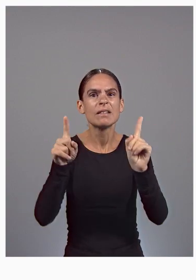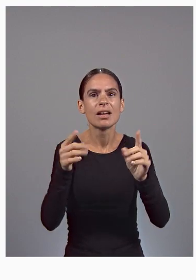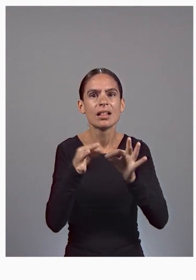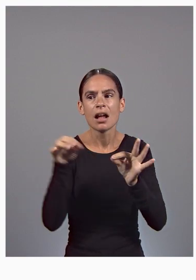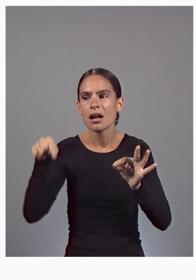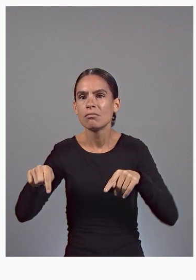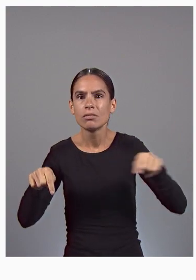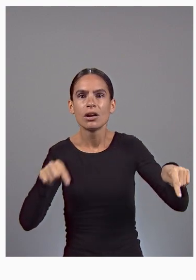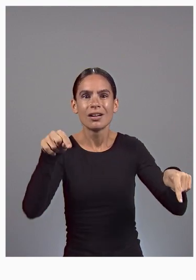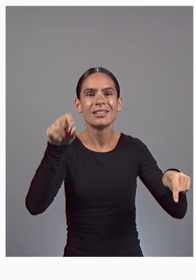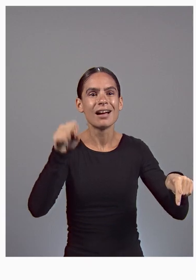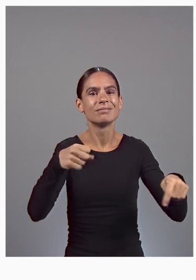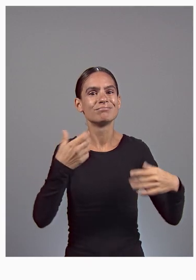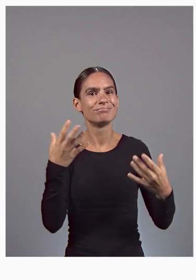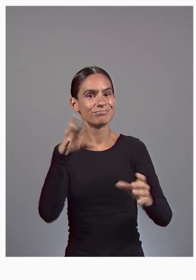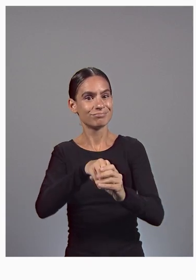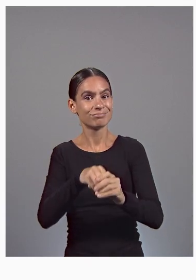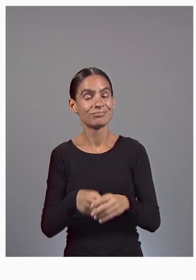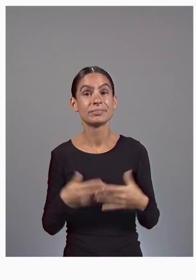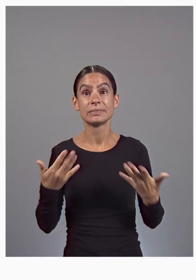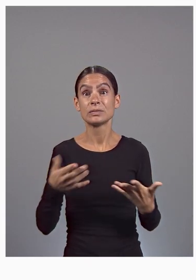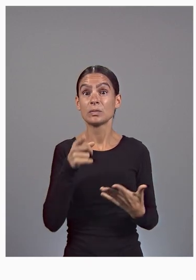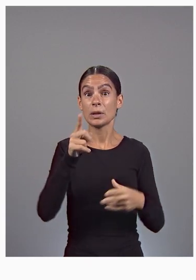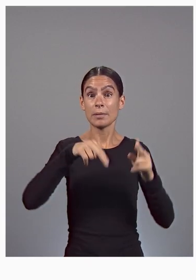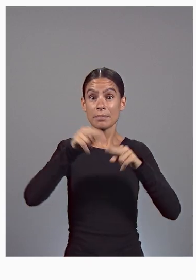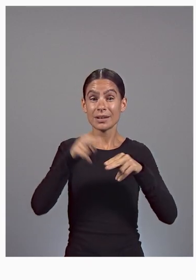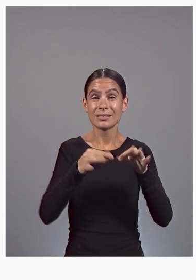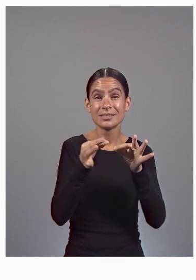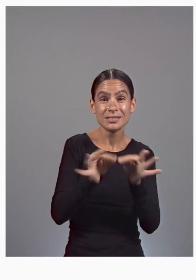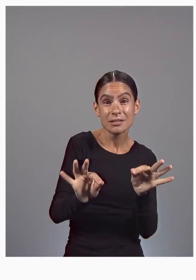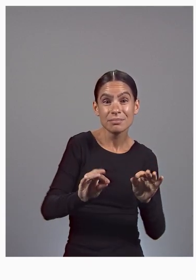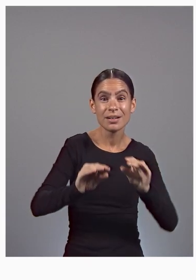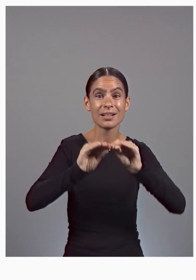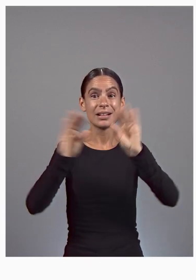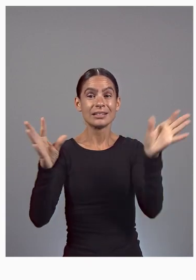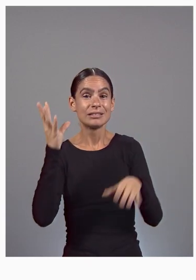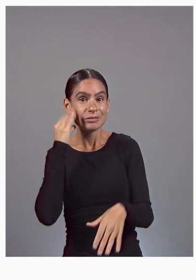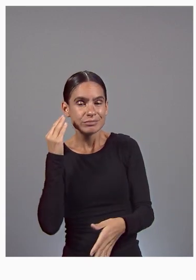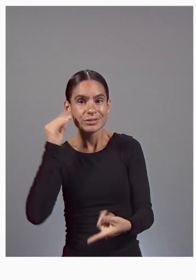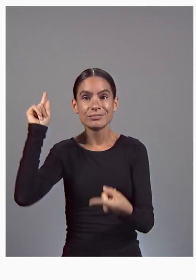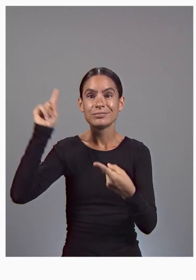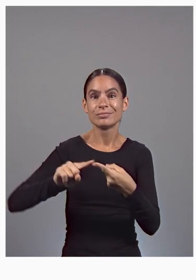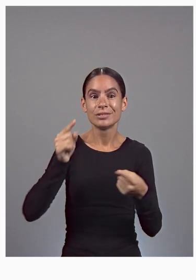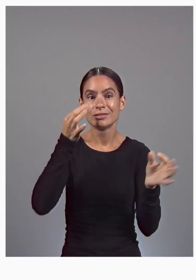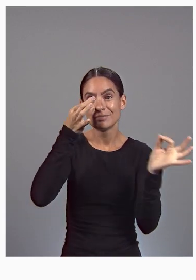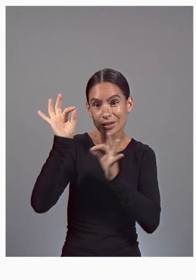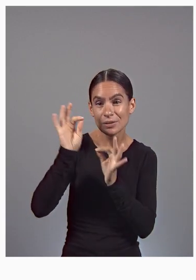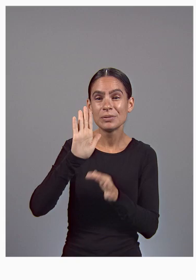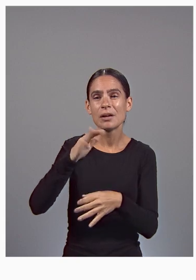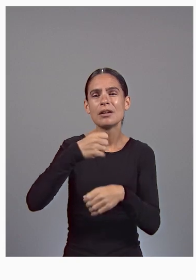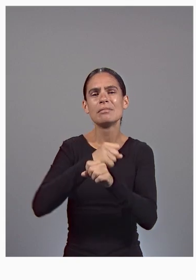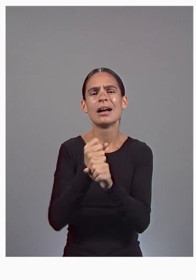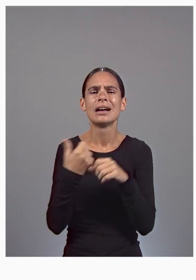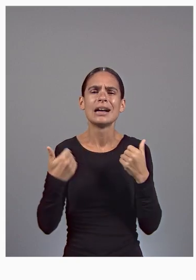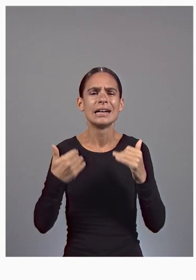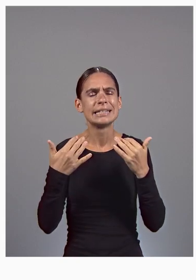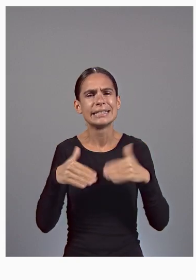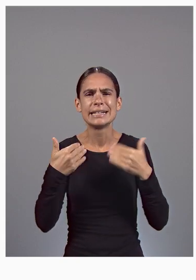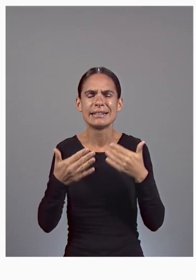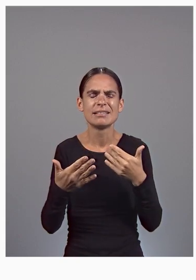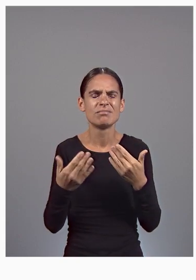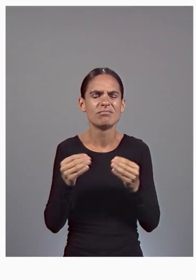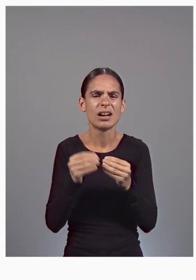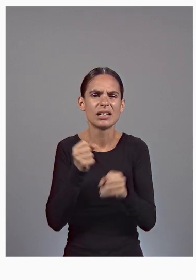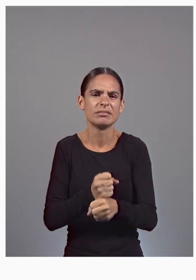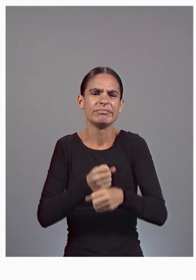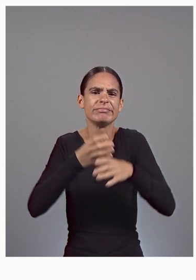clear experiences with fewer distractions, your products will inherently drive greater user adoption. In fact, what did I